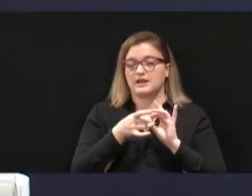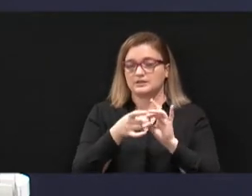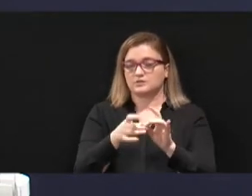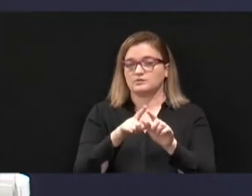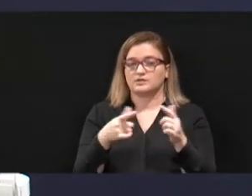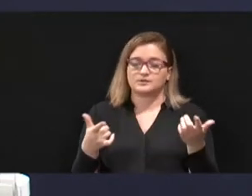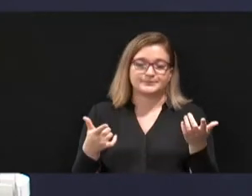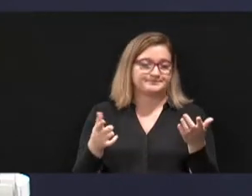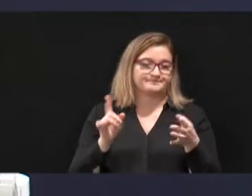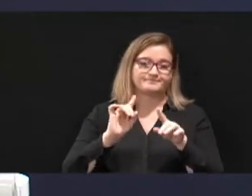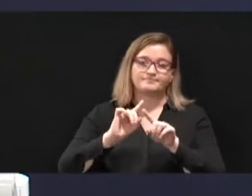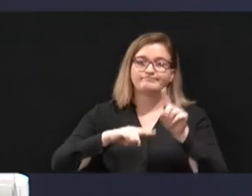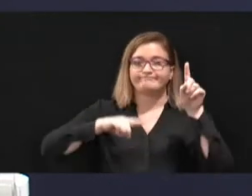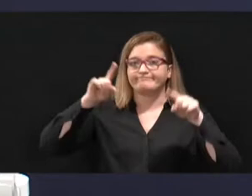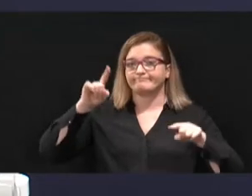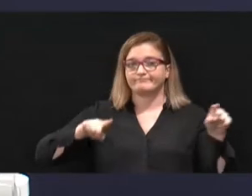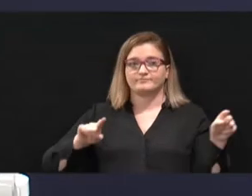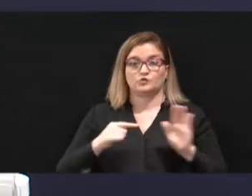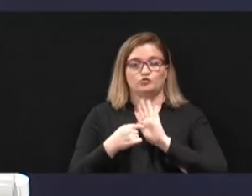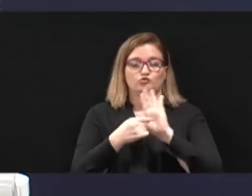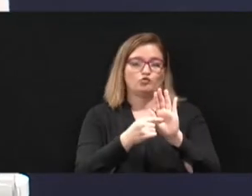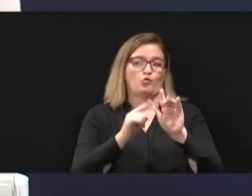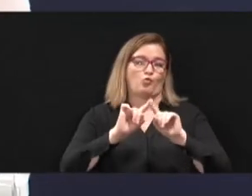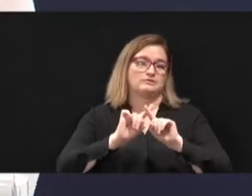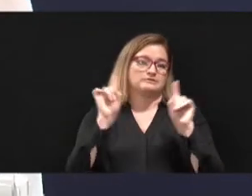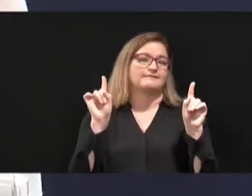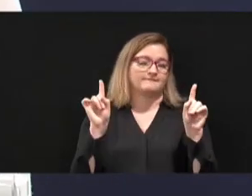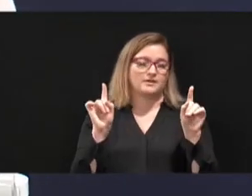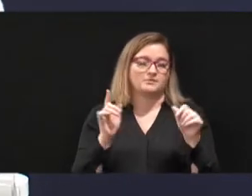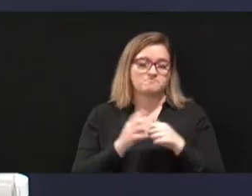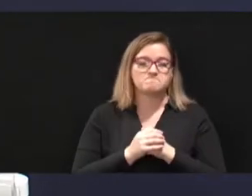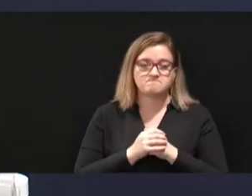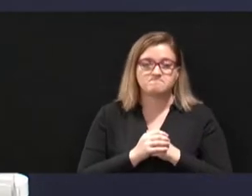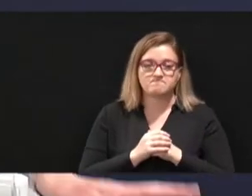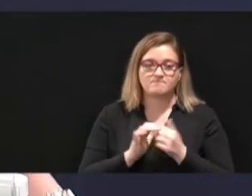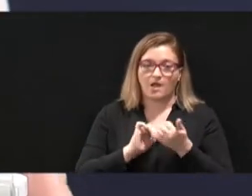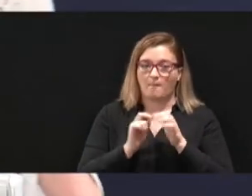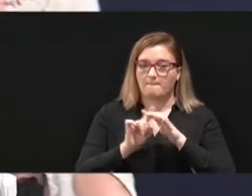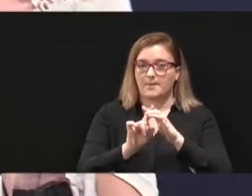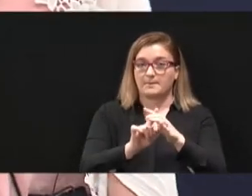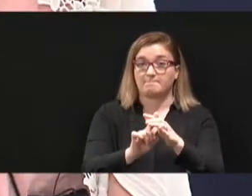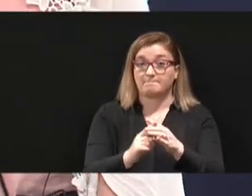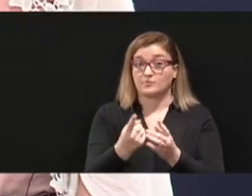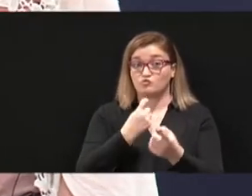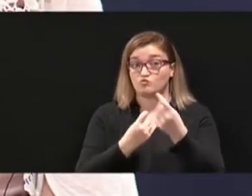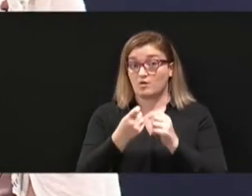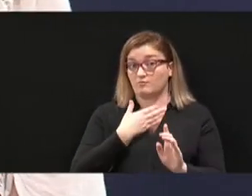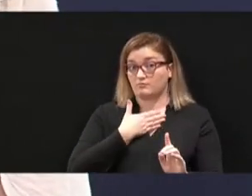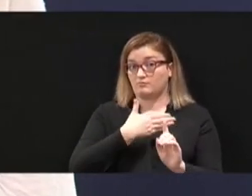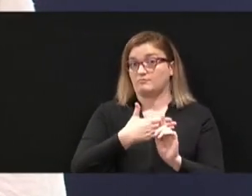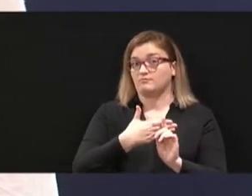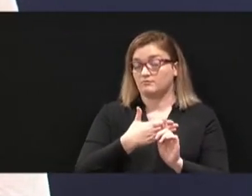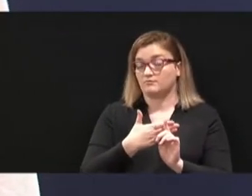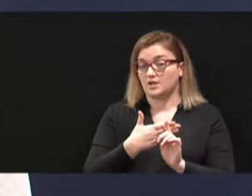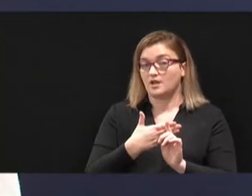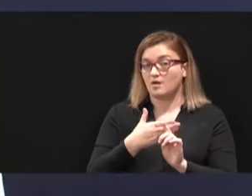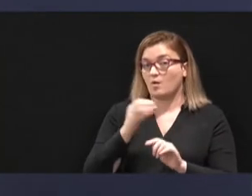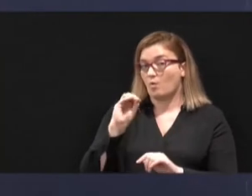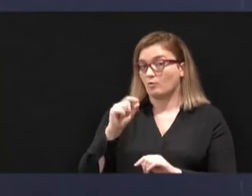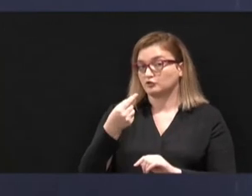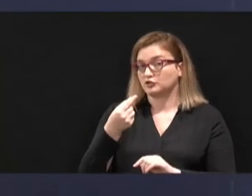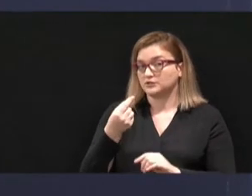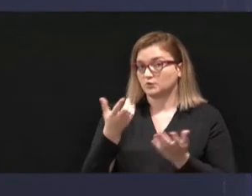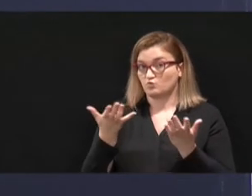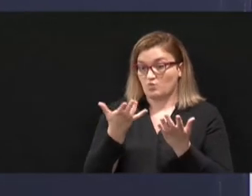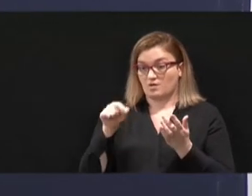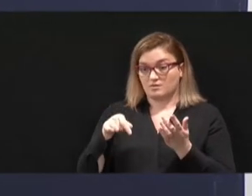different ways or manifests in different ways. Okay, are there any questions on what is Orton-Gillingham?